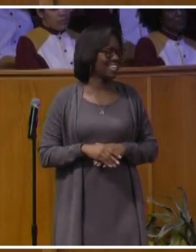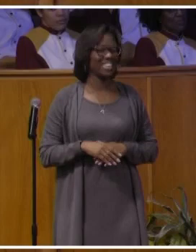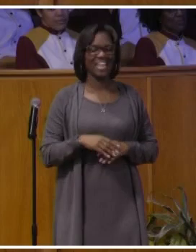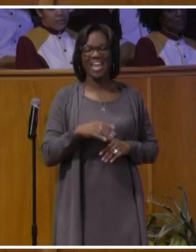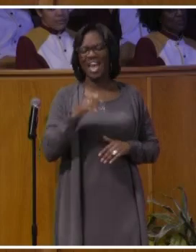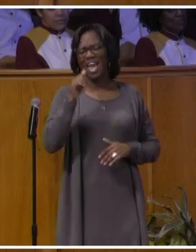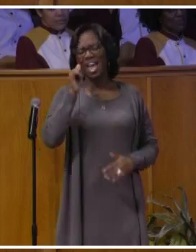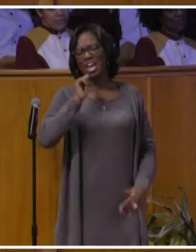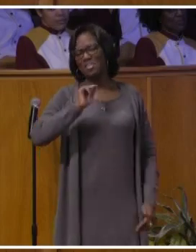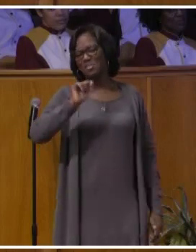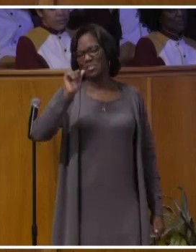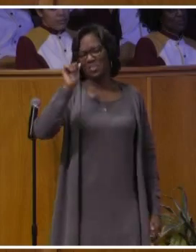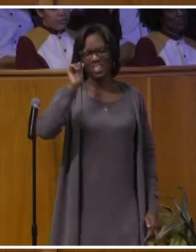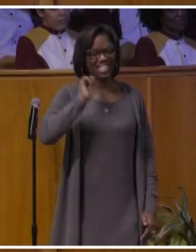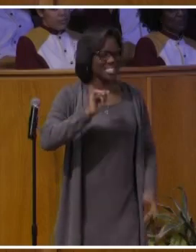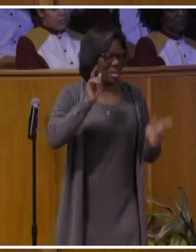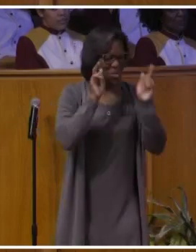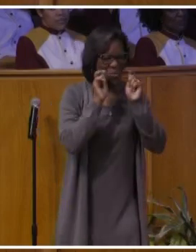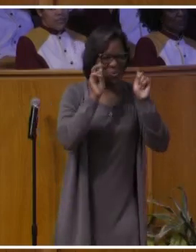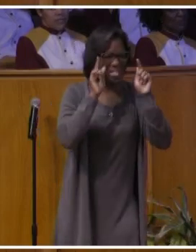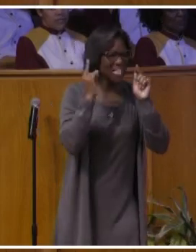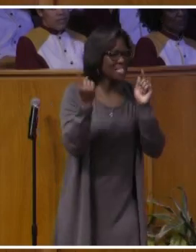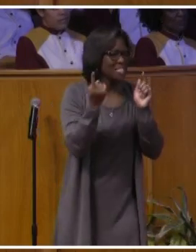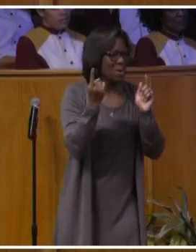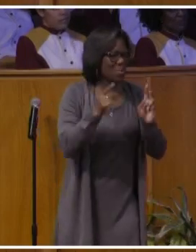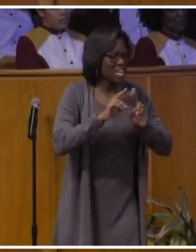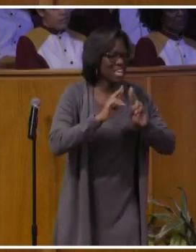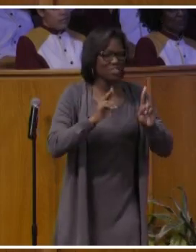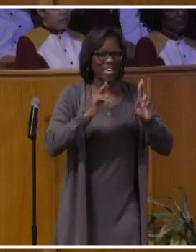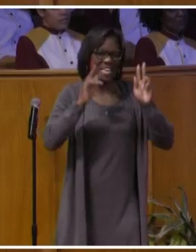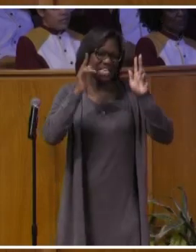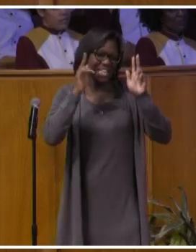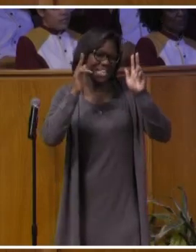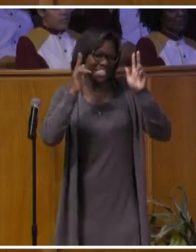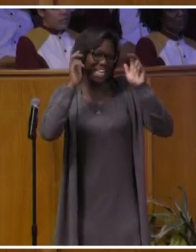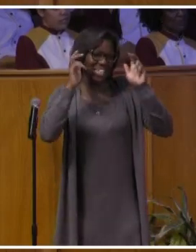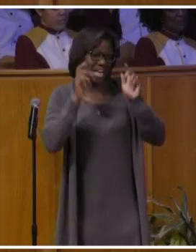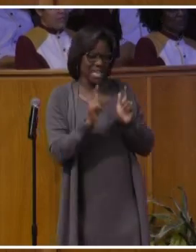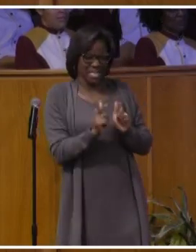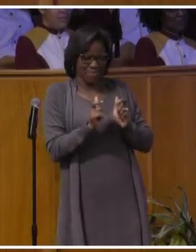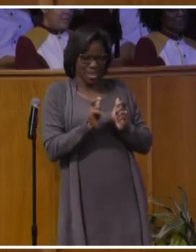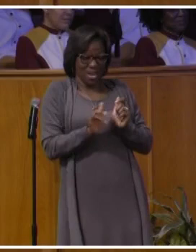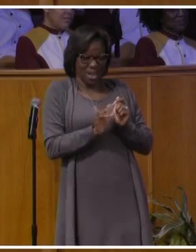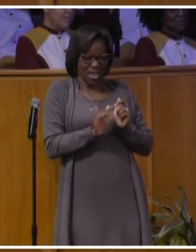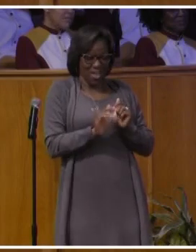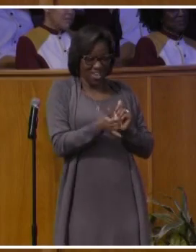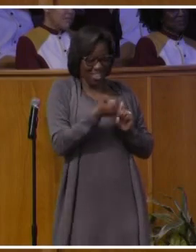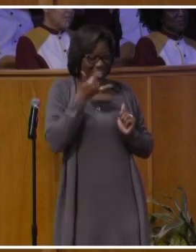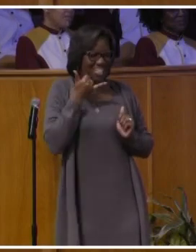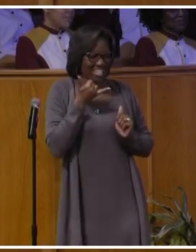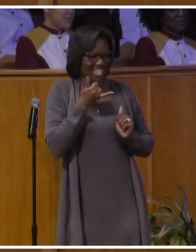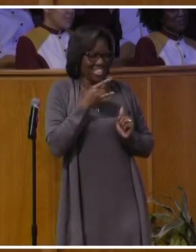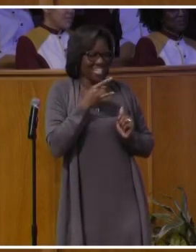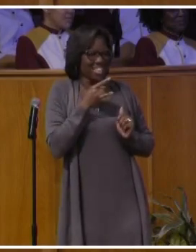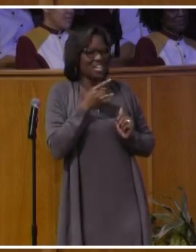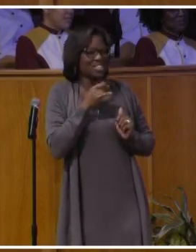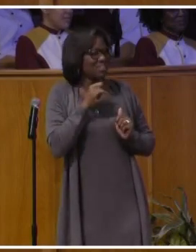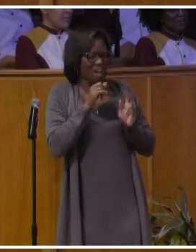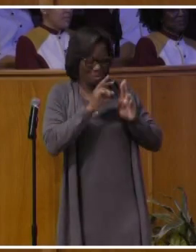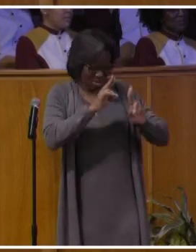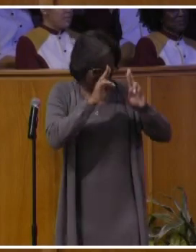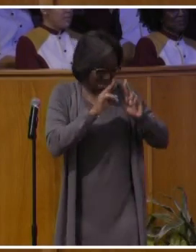Every day, somebody is on satanic speed dial to be disrespectful to